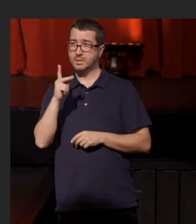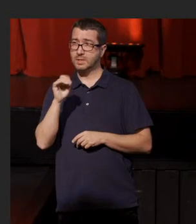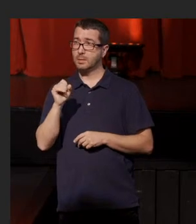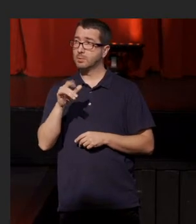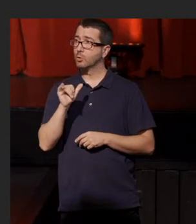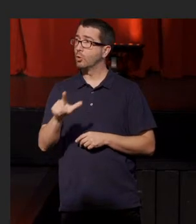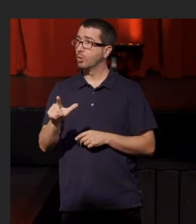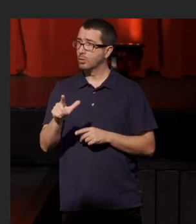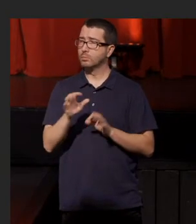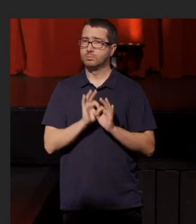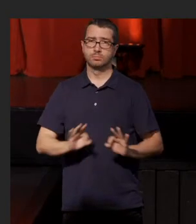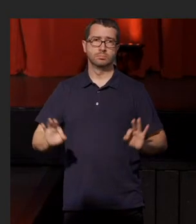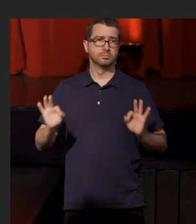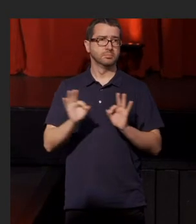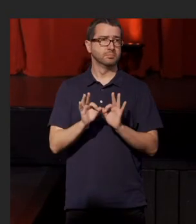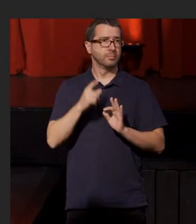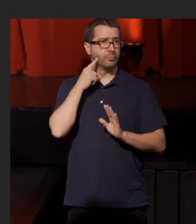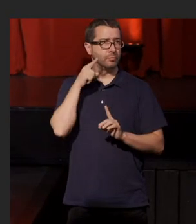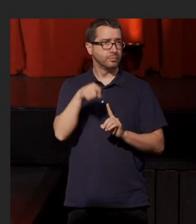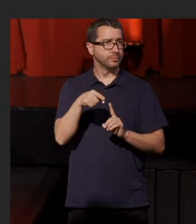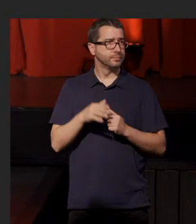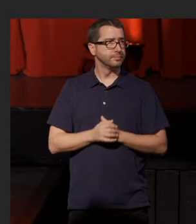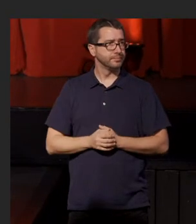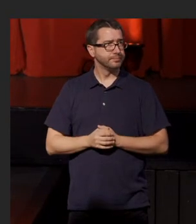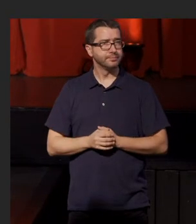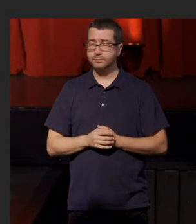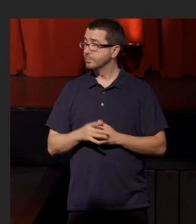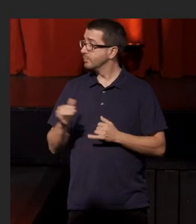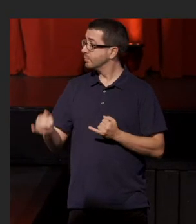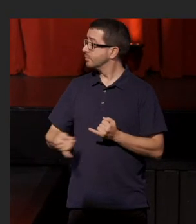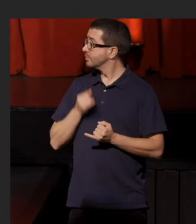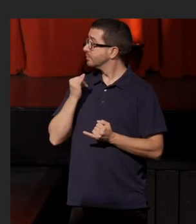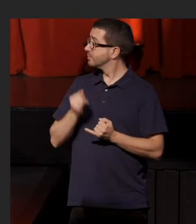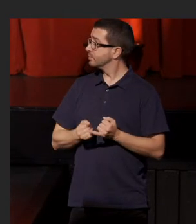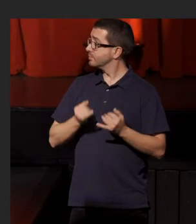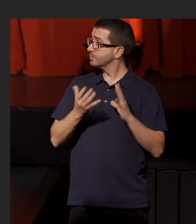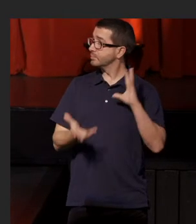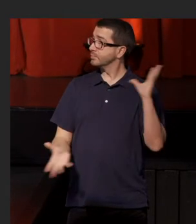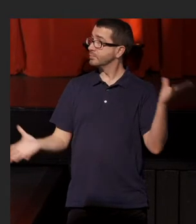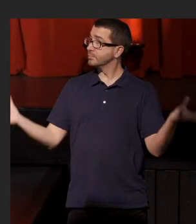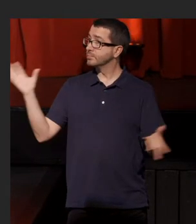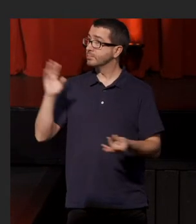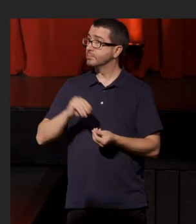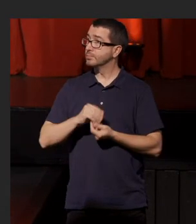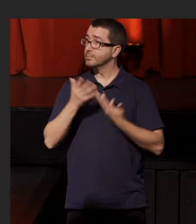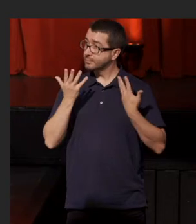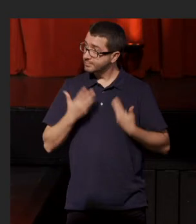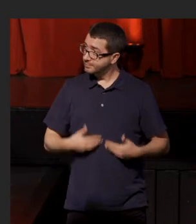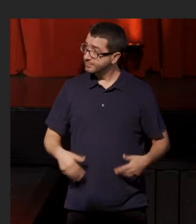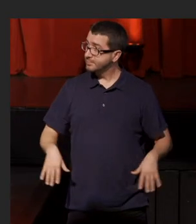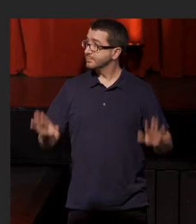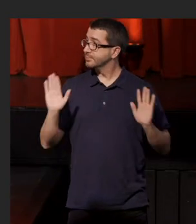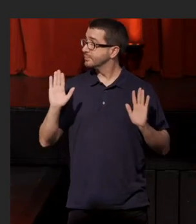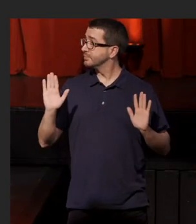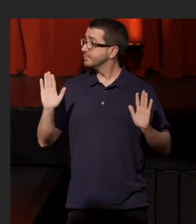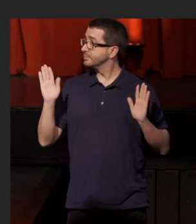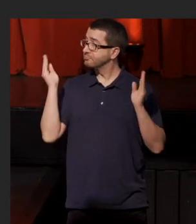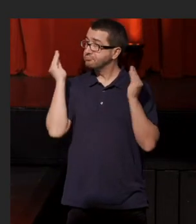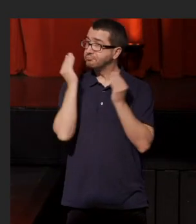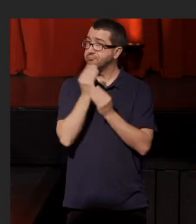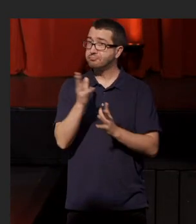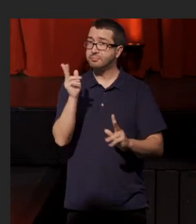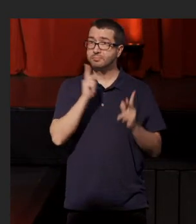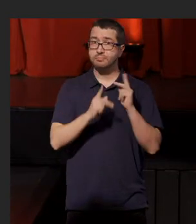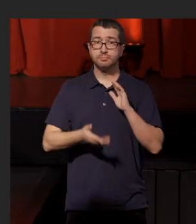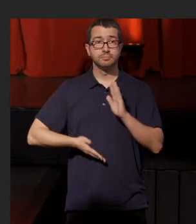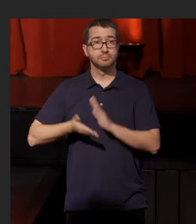you. And for final remarks, we are going to wrap up with a few thoughts, takeaways for people to bring home with them